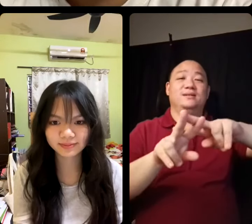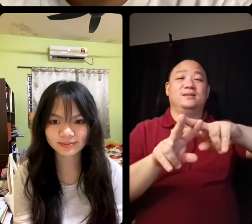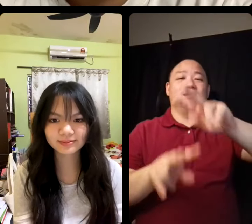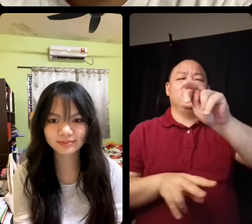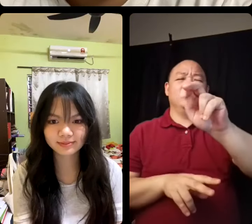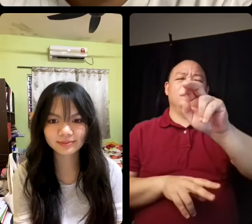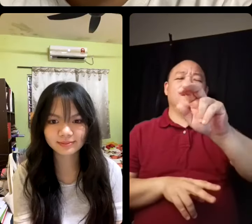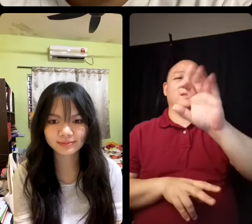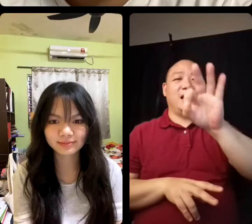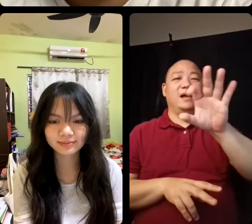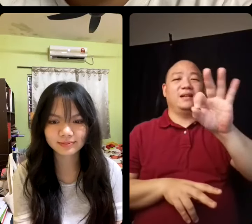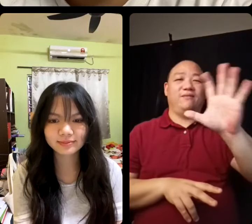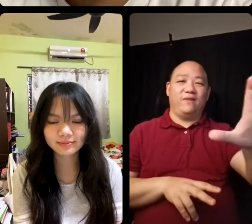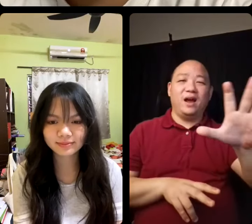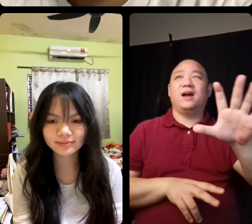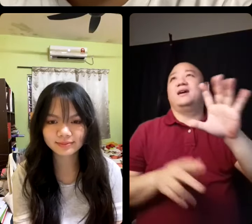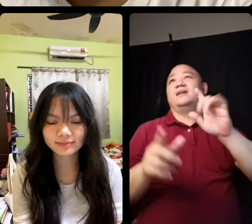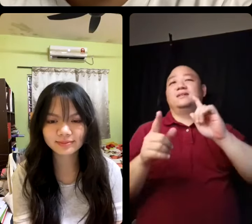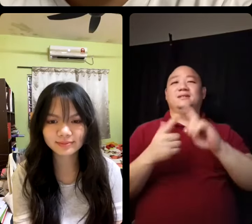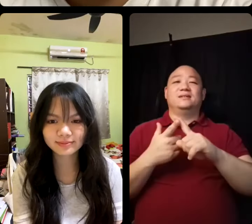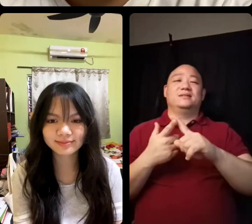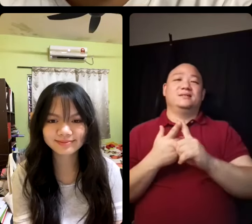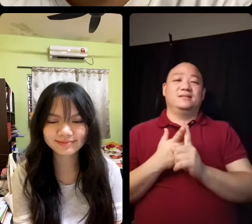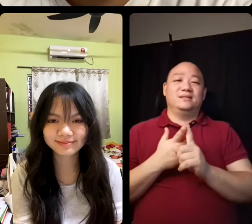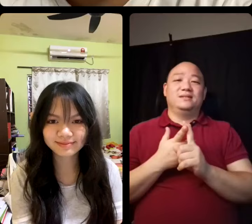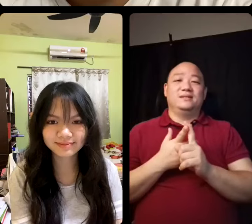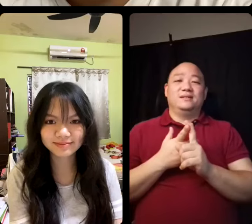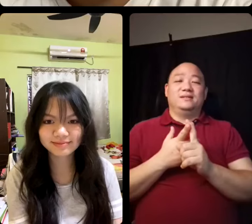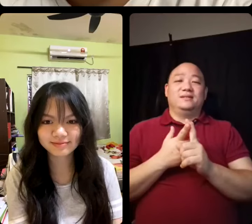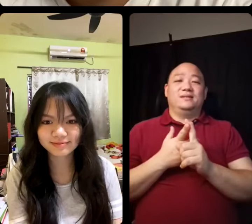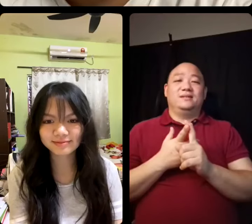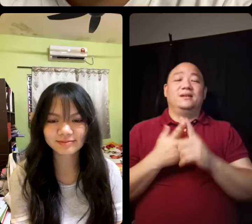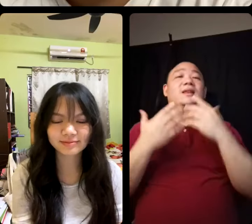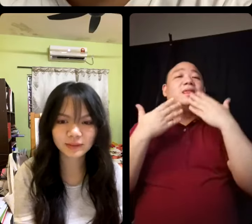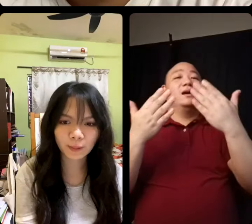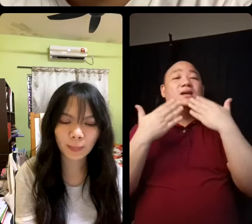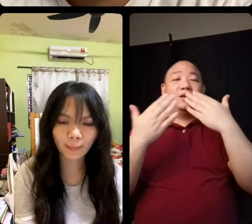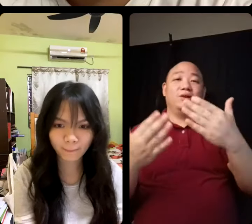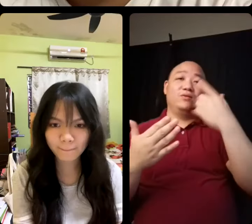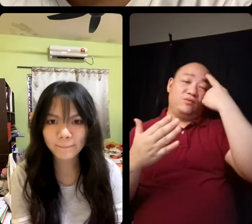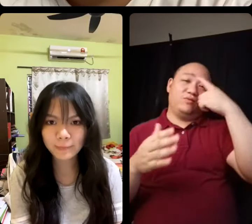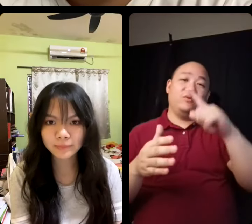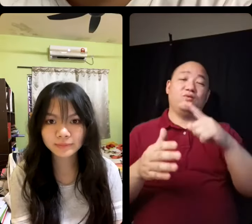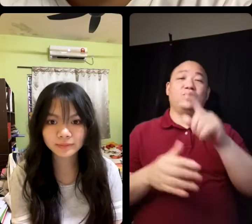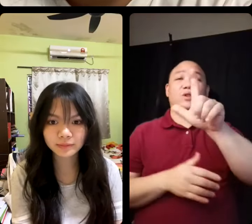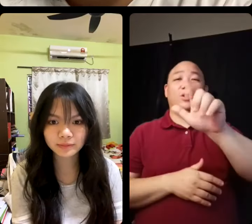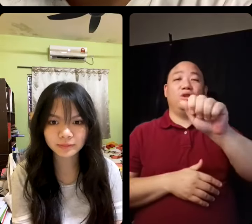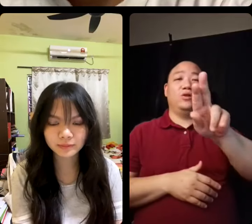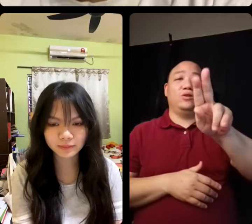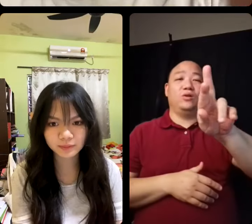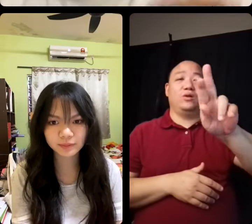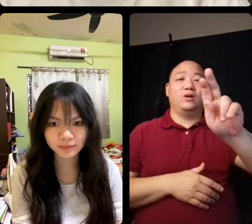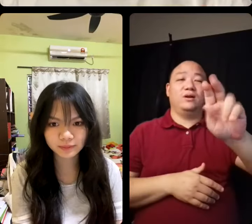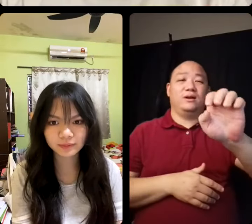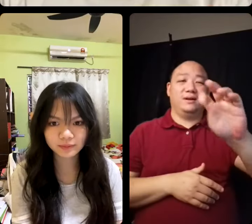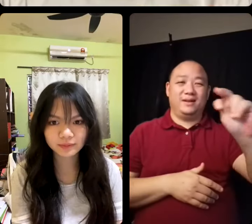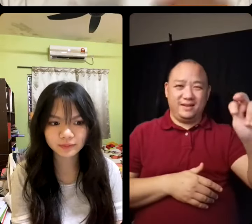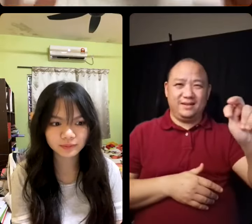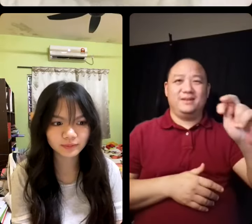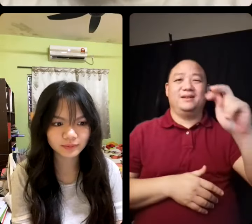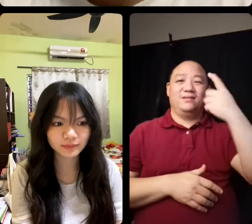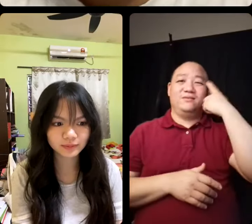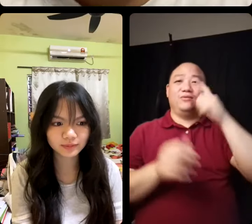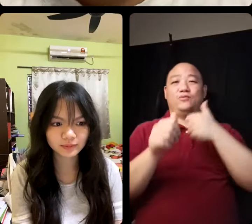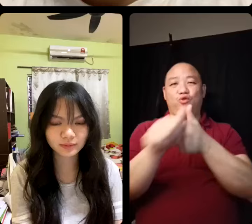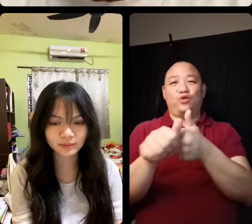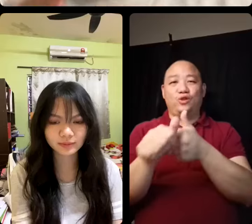995. Nah, banyaknya 9 kat nama. So, yes. Thank you, everyone. And thank you, Lawrence, as well, giving me some thumbs up over here. So, yes, everyone. If